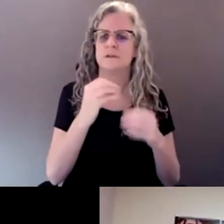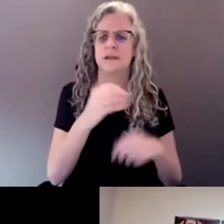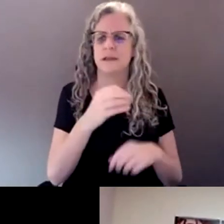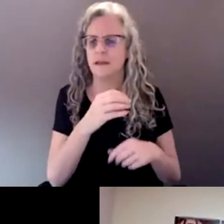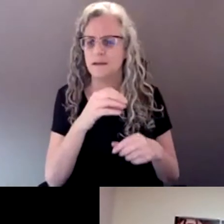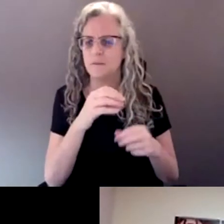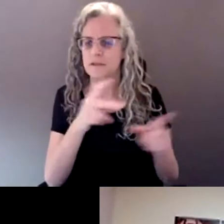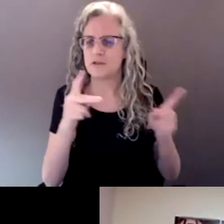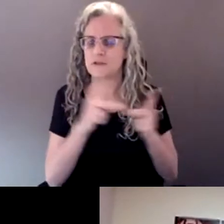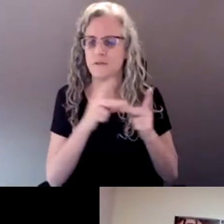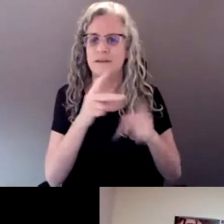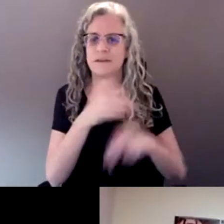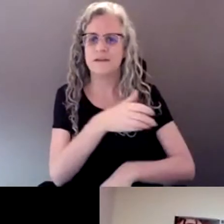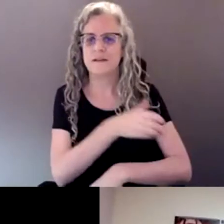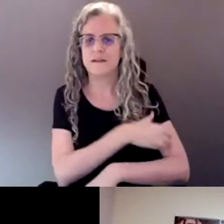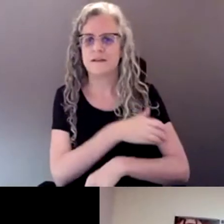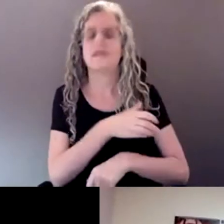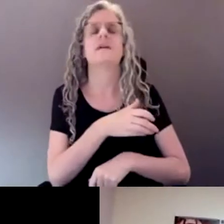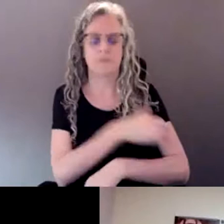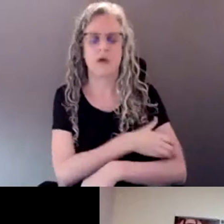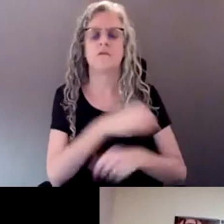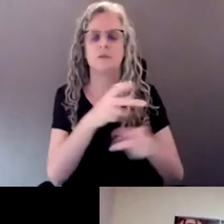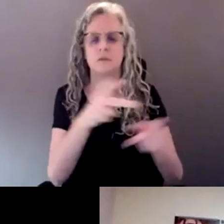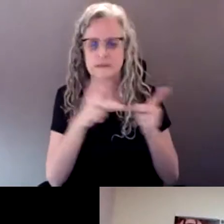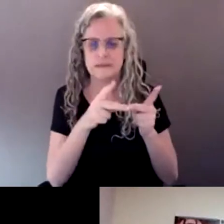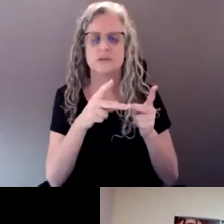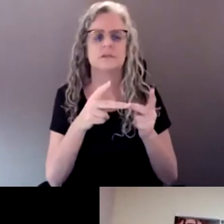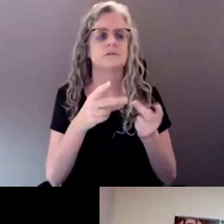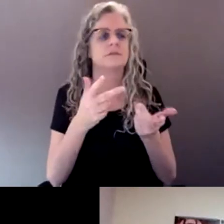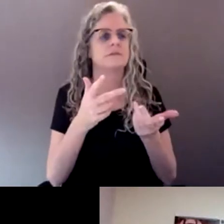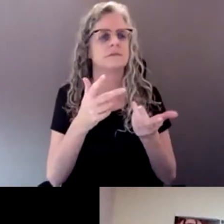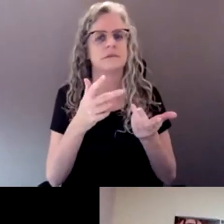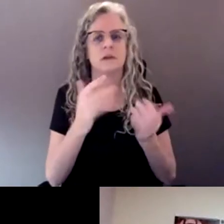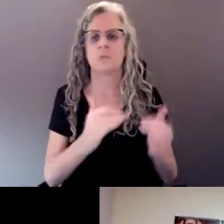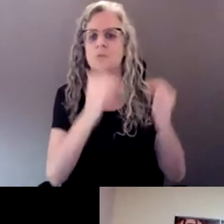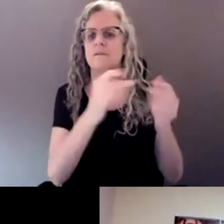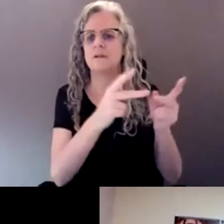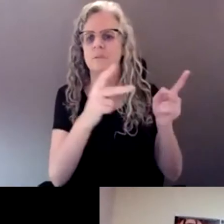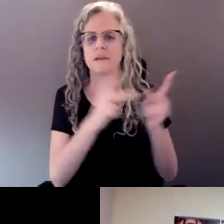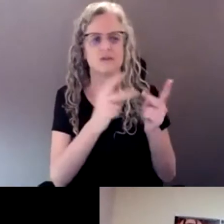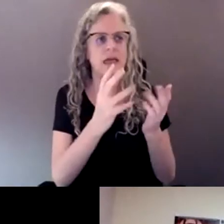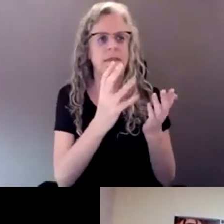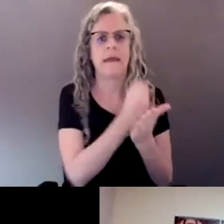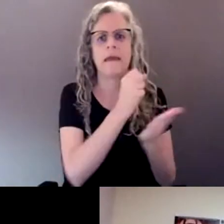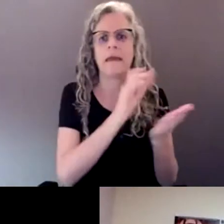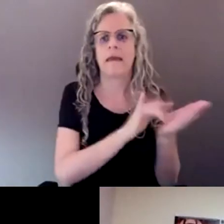claim. And they're using those positions of privilege to destroy everything that is noble about our